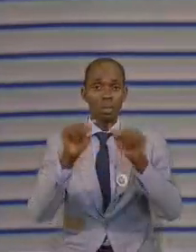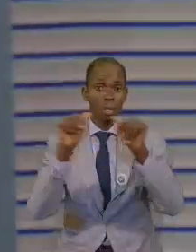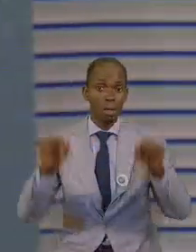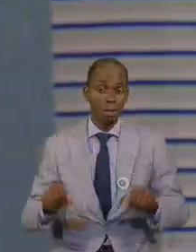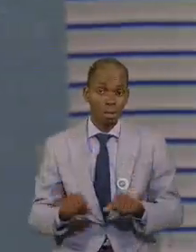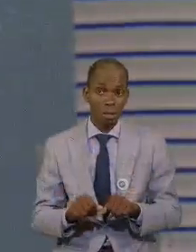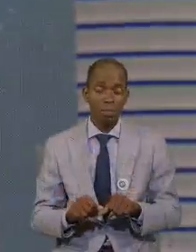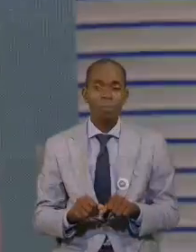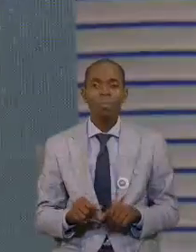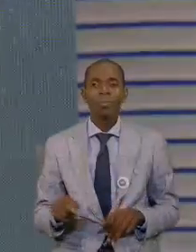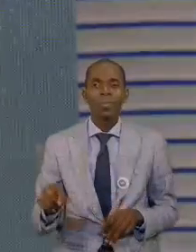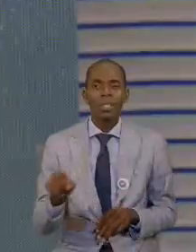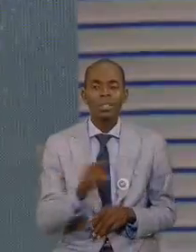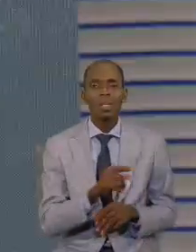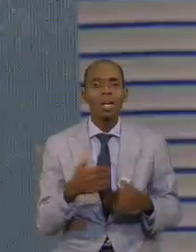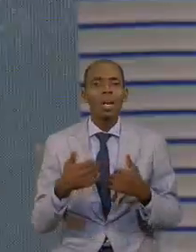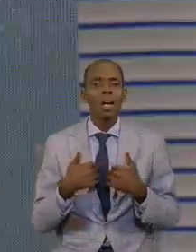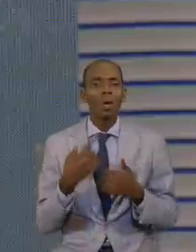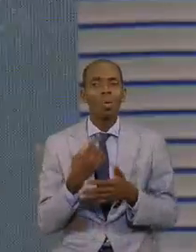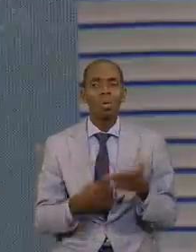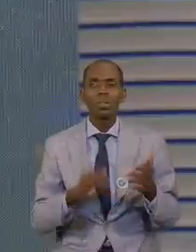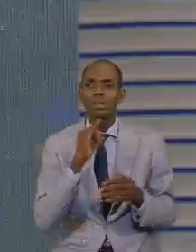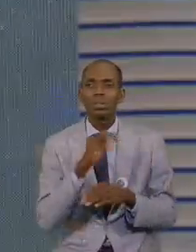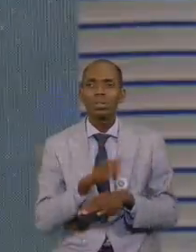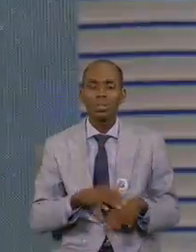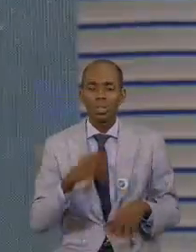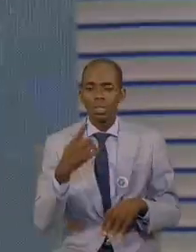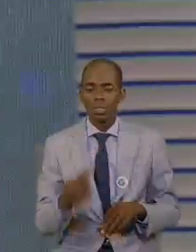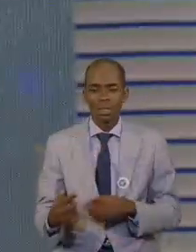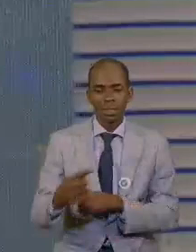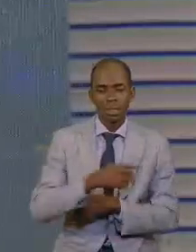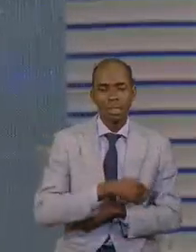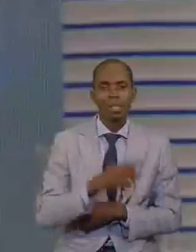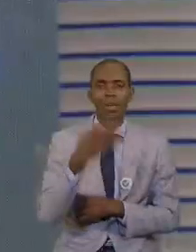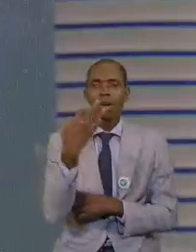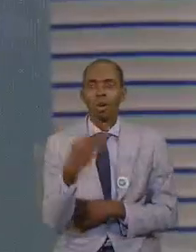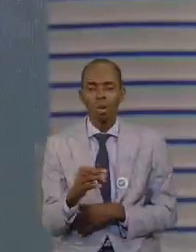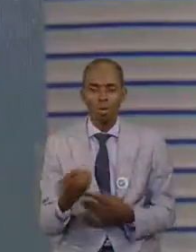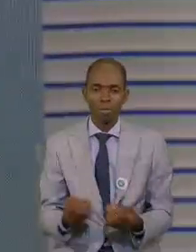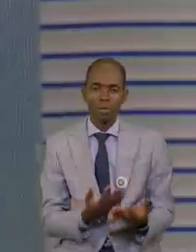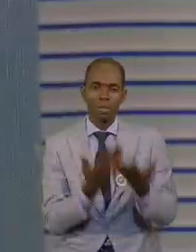They add what they call the Day of Atonement in the year.